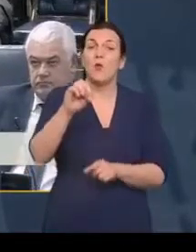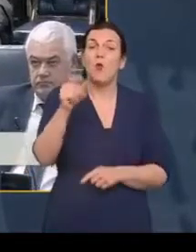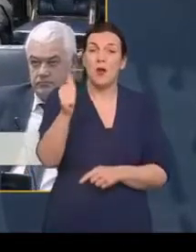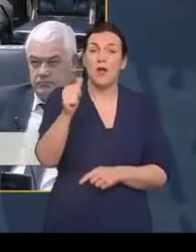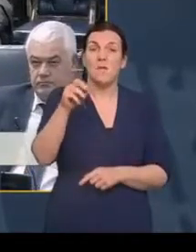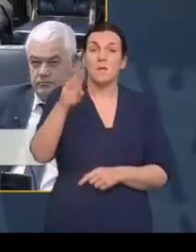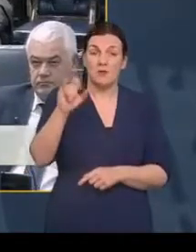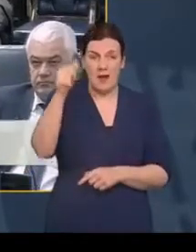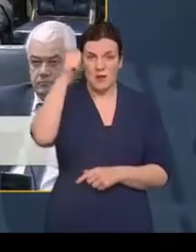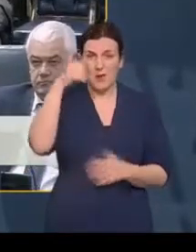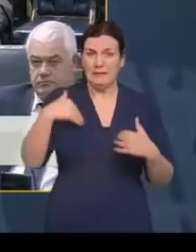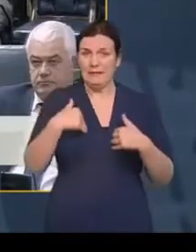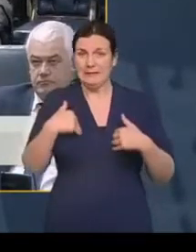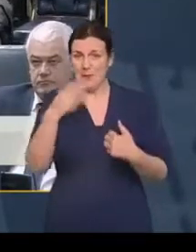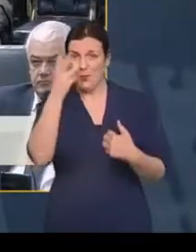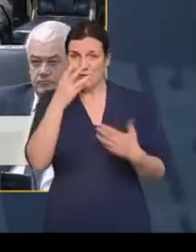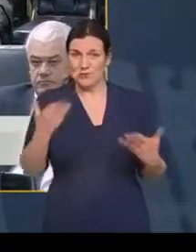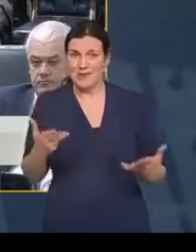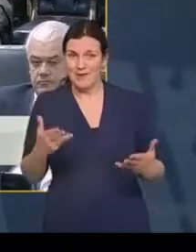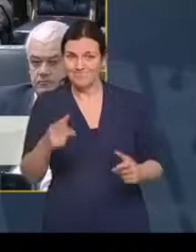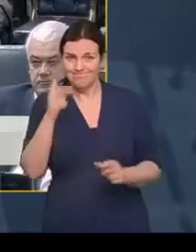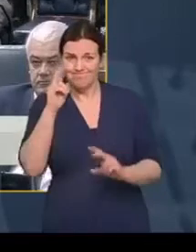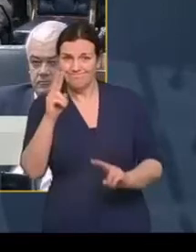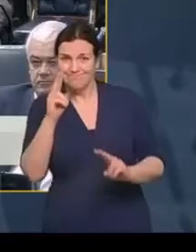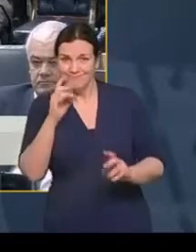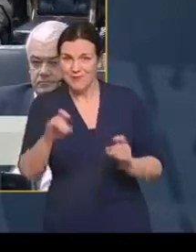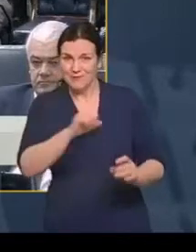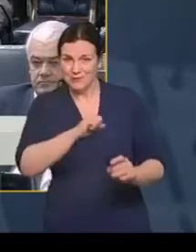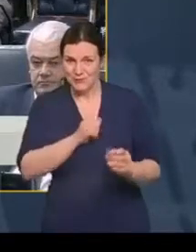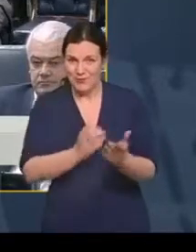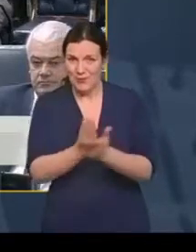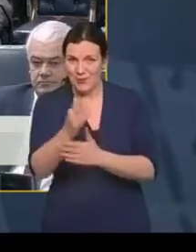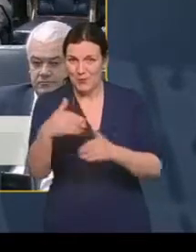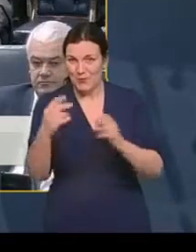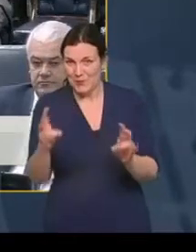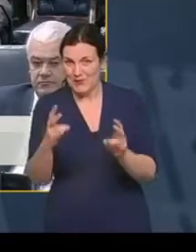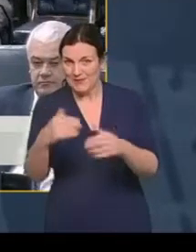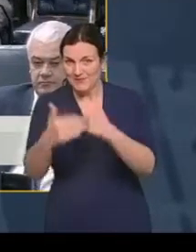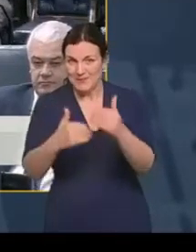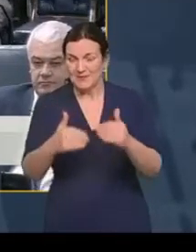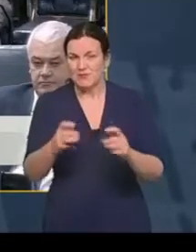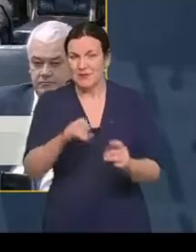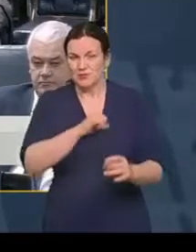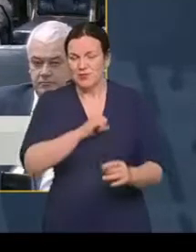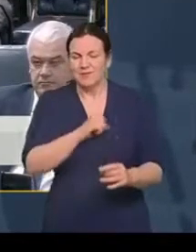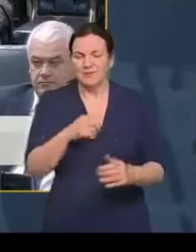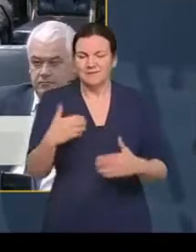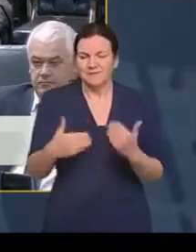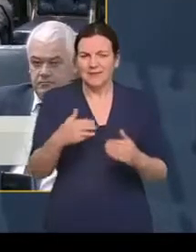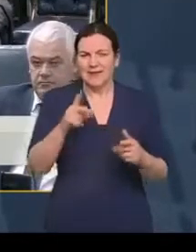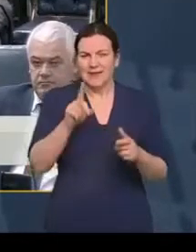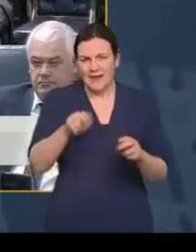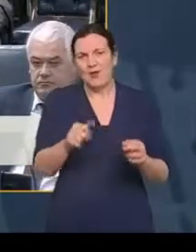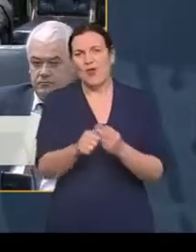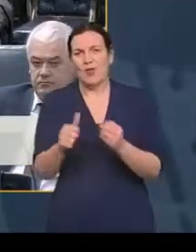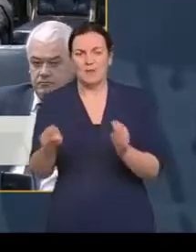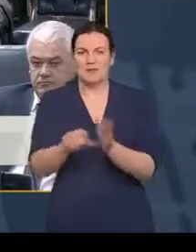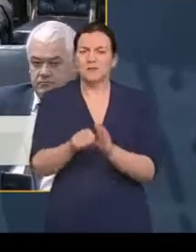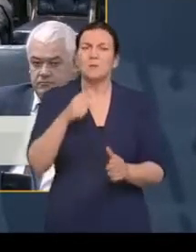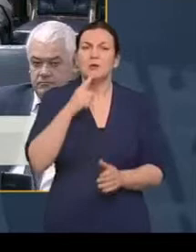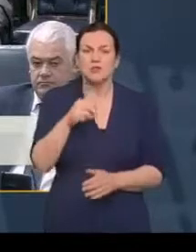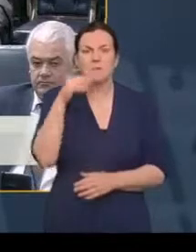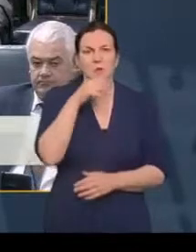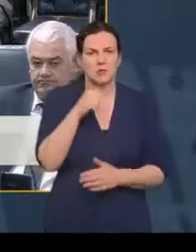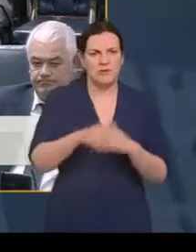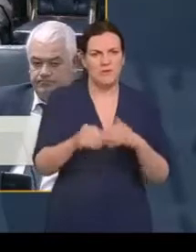who I know is watching anxiously in her room and hoping that we get through this as quickly as possible so that the rest of the business could be done. But this is an important day